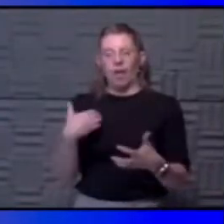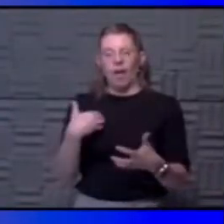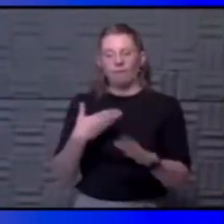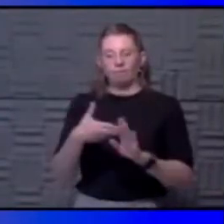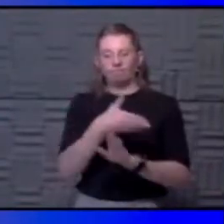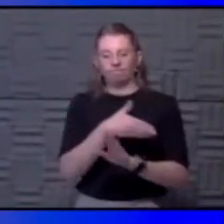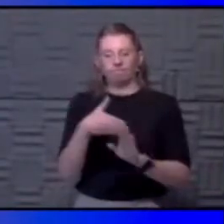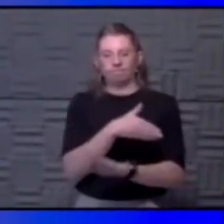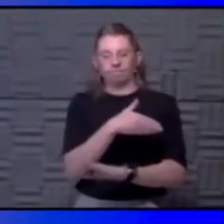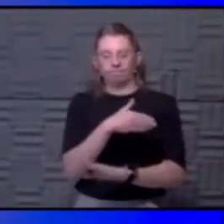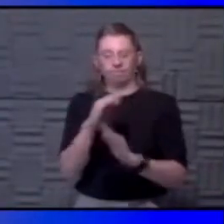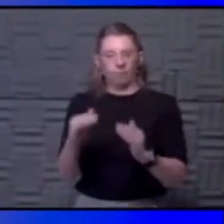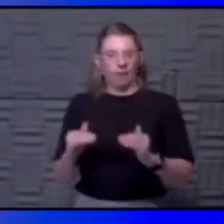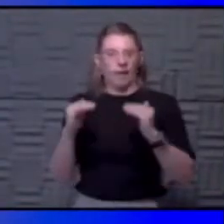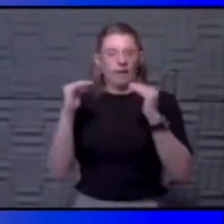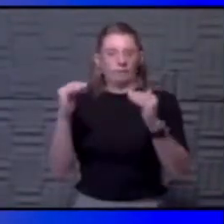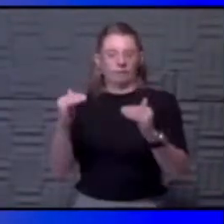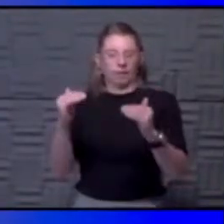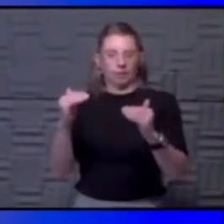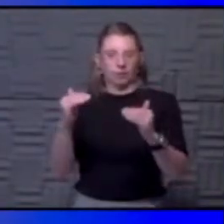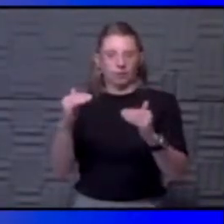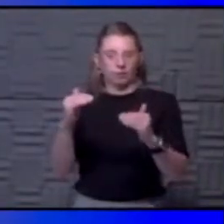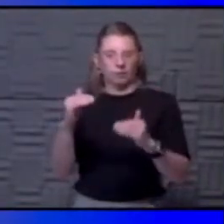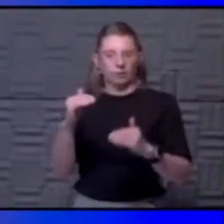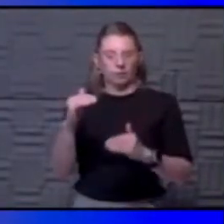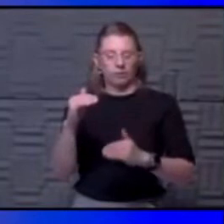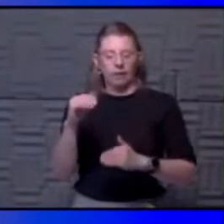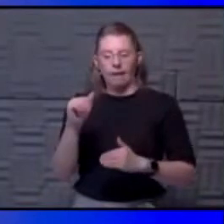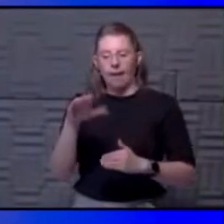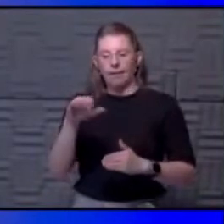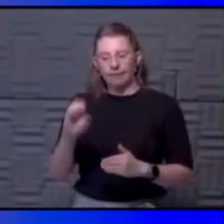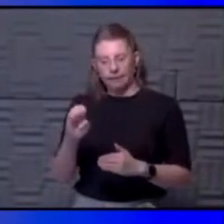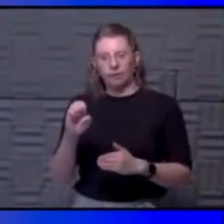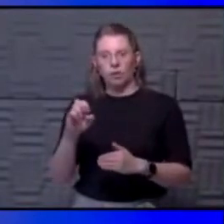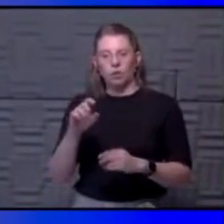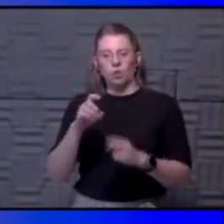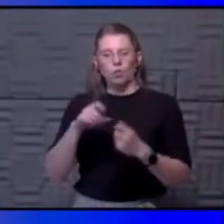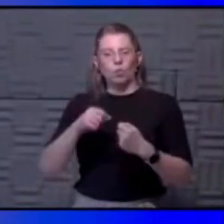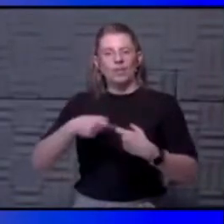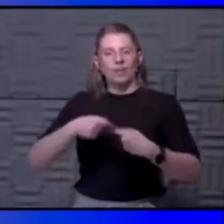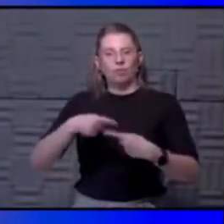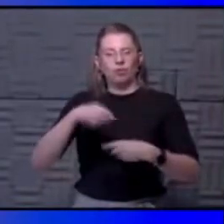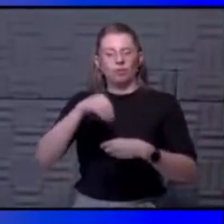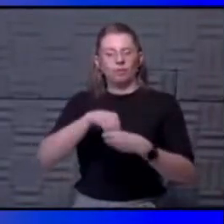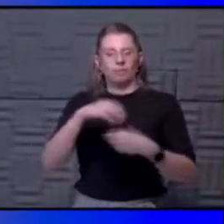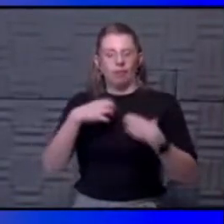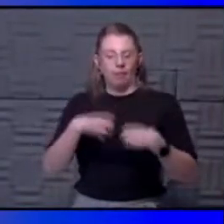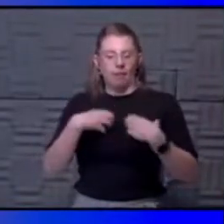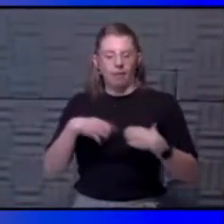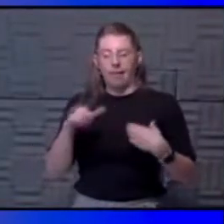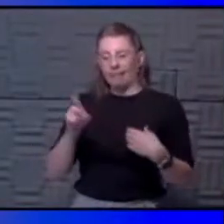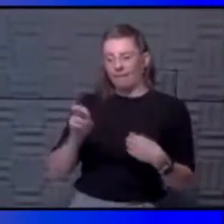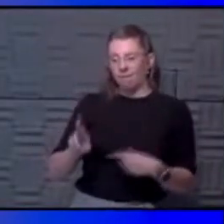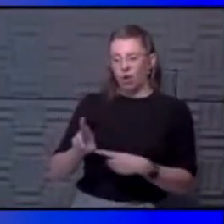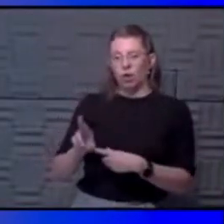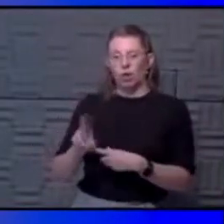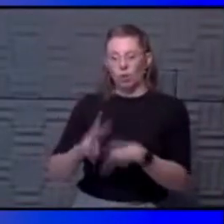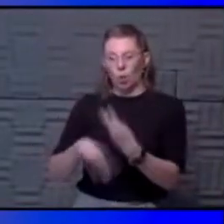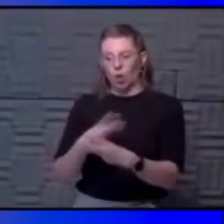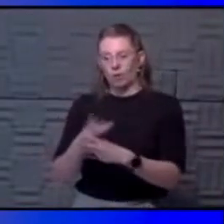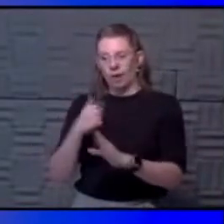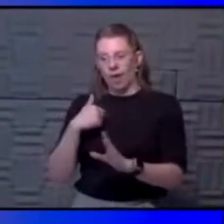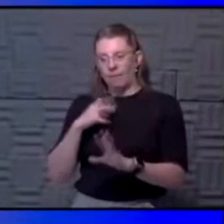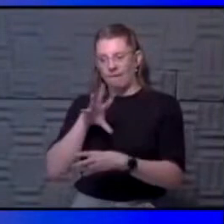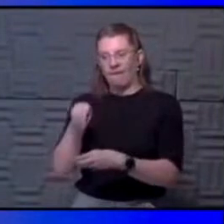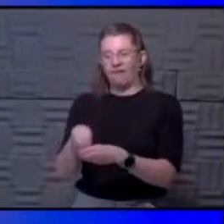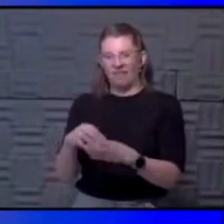Yeah, diabetes. Right? Elevated ACE receptors in the lungs versus liver transplant, which just happens to be a world that I spend a lot of time